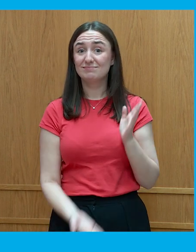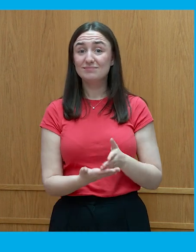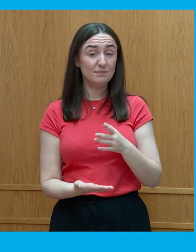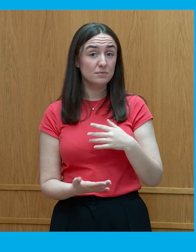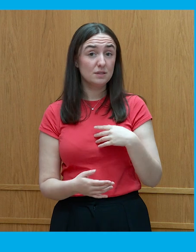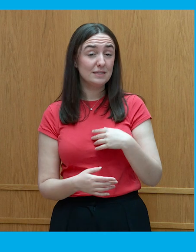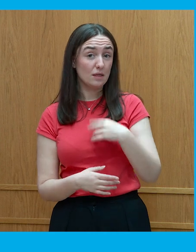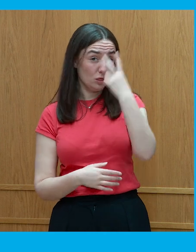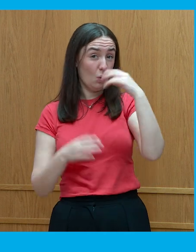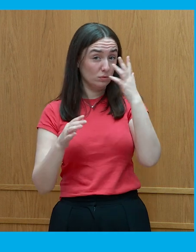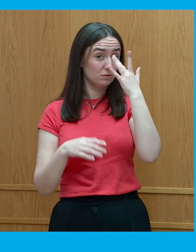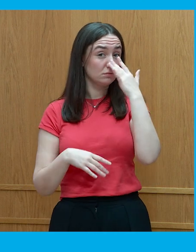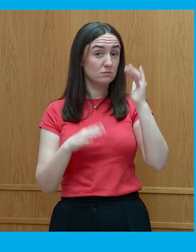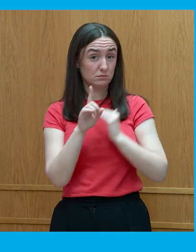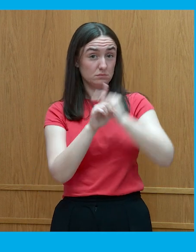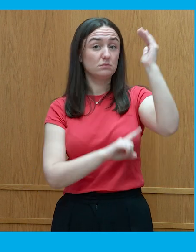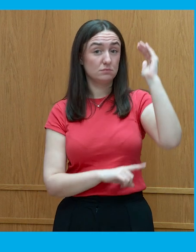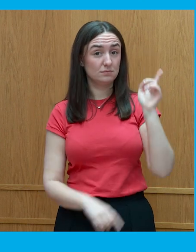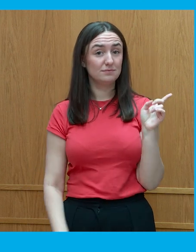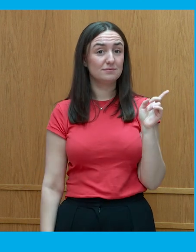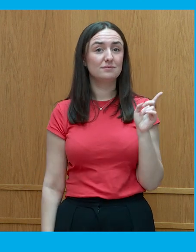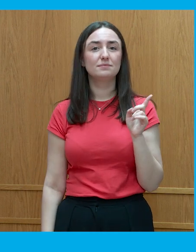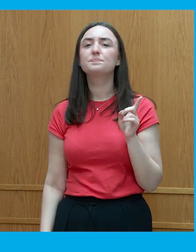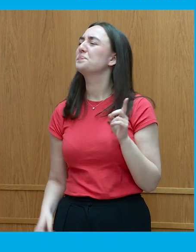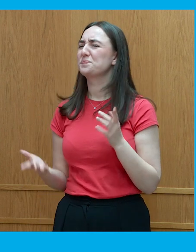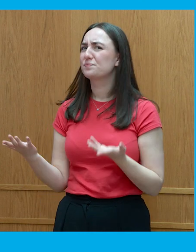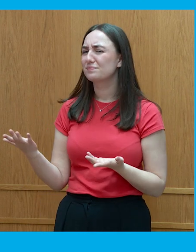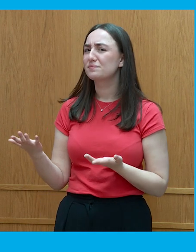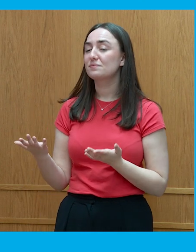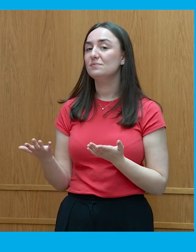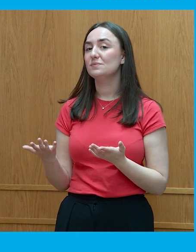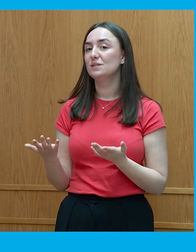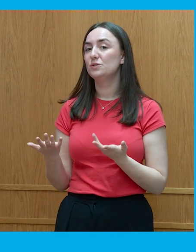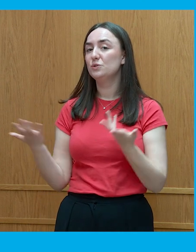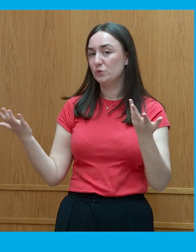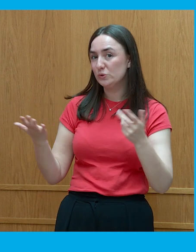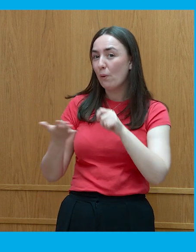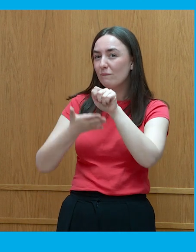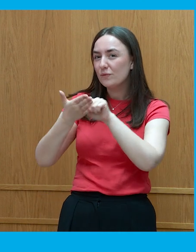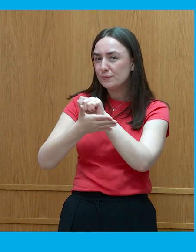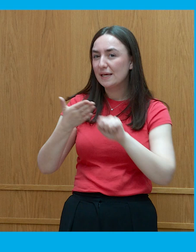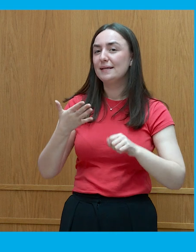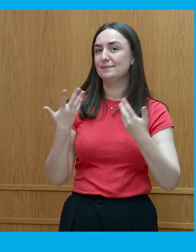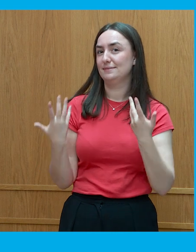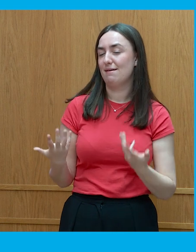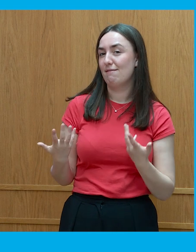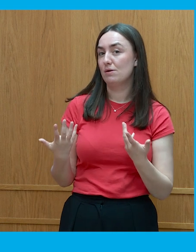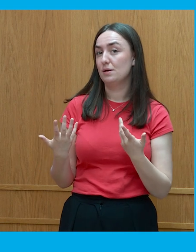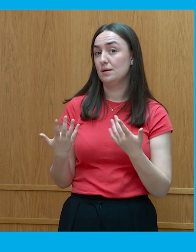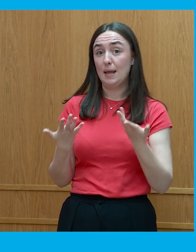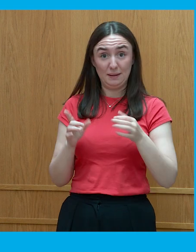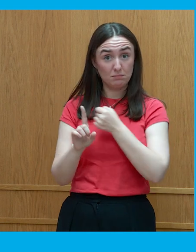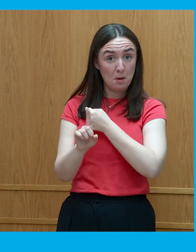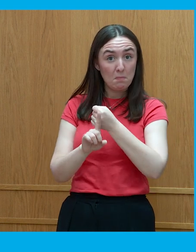have the tables turned. And what does that do to voting blocks and people who might... Does it have an impact